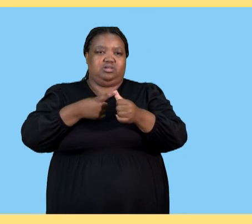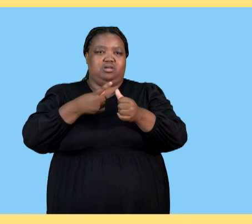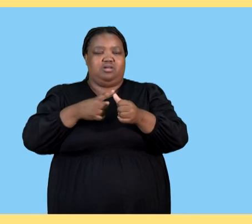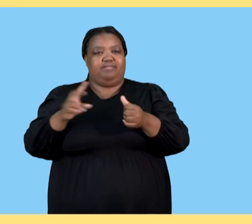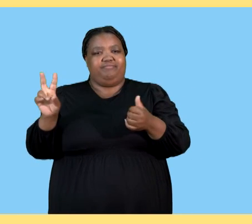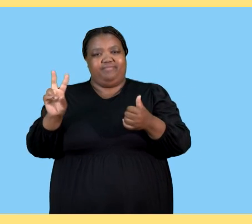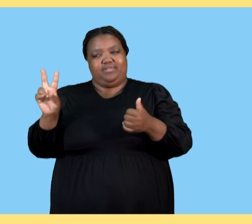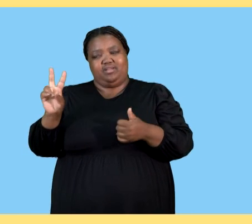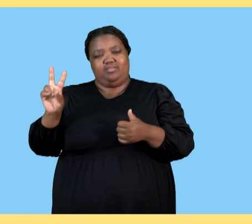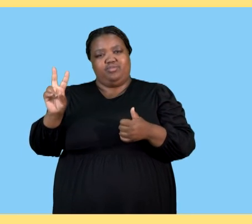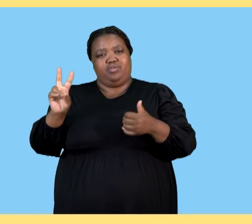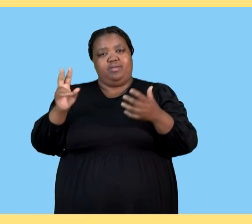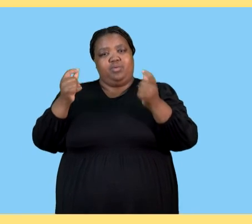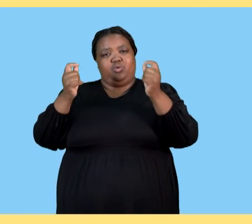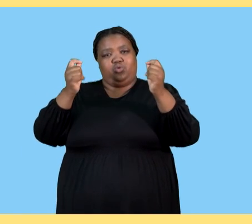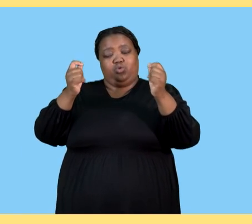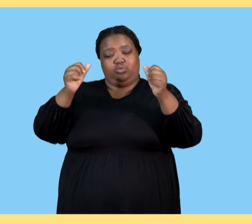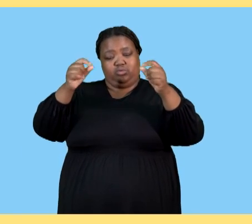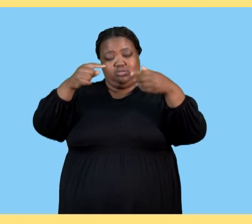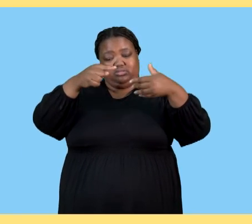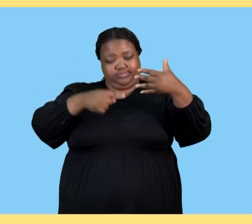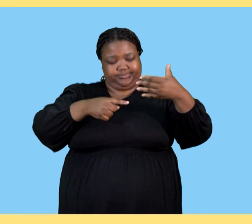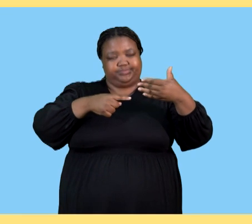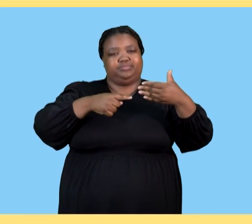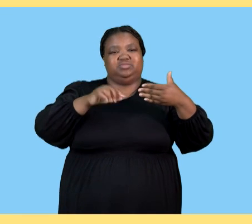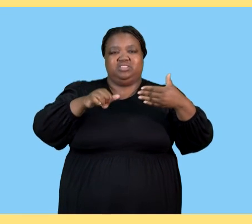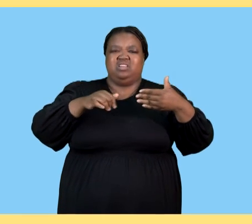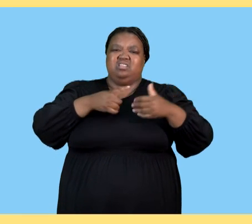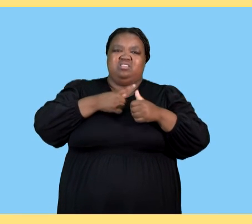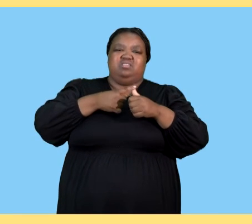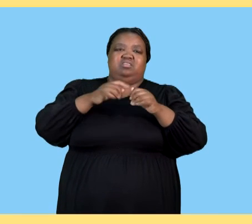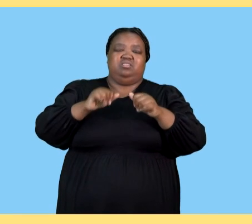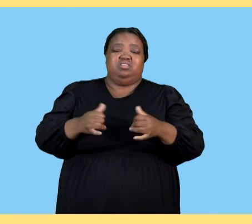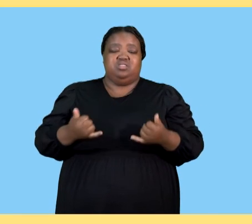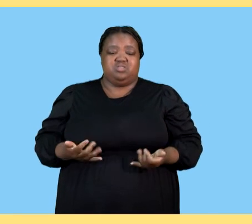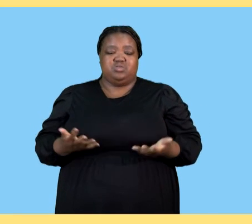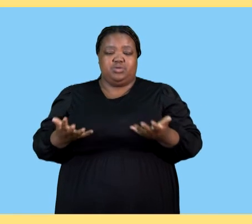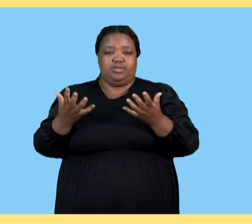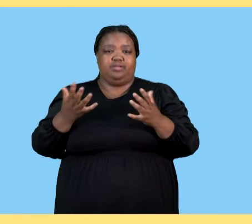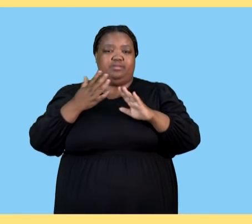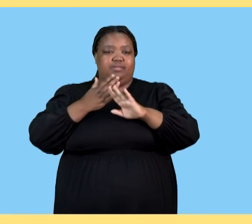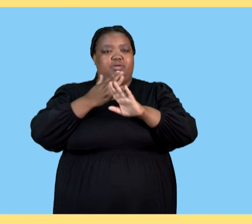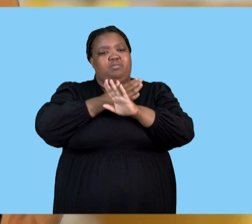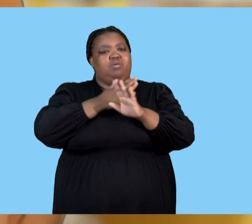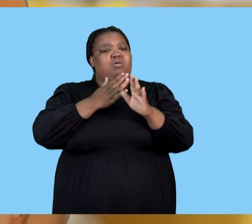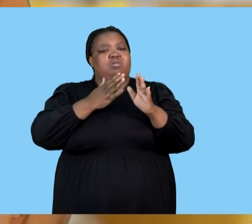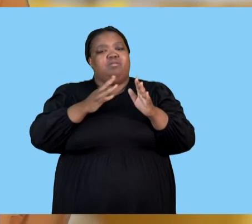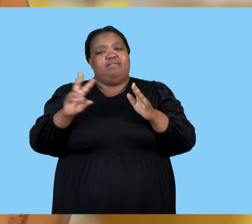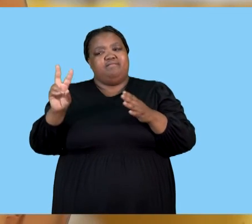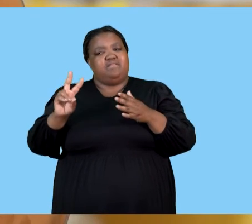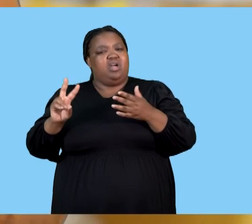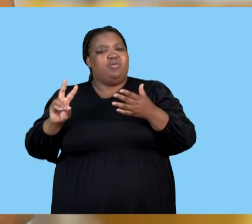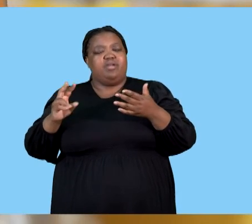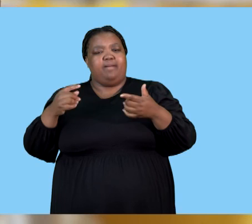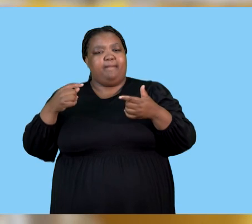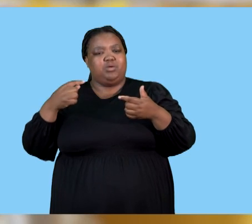calculate the variable cost from the list below. Now we want variable cost. Already we've identified them earlier, if you still